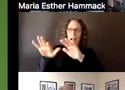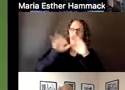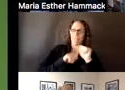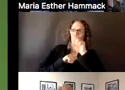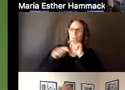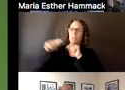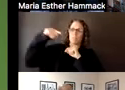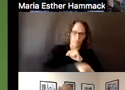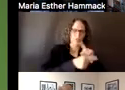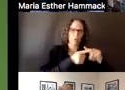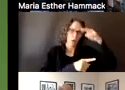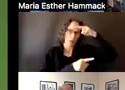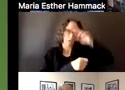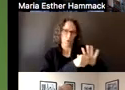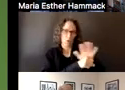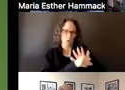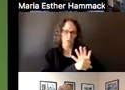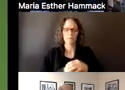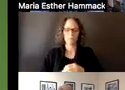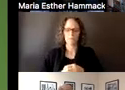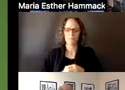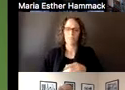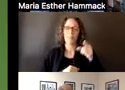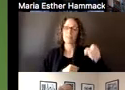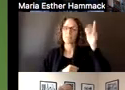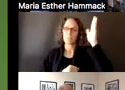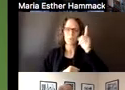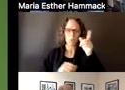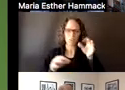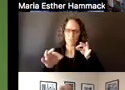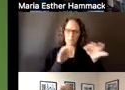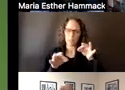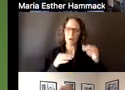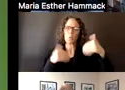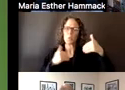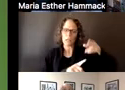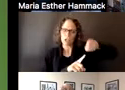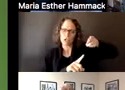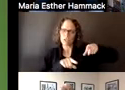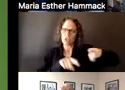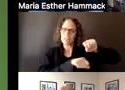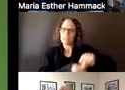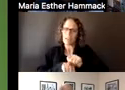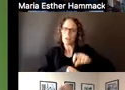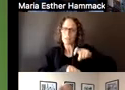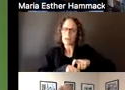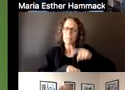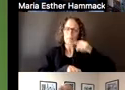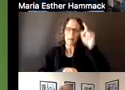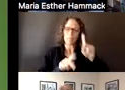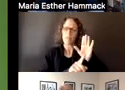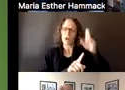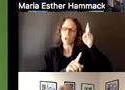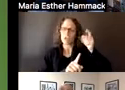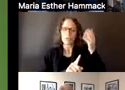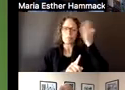This presentation will introduce us to the hidden history of the Black American experience in Mexico during slavery. Dr. Hammack will take us